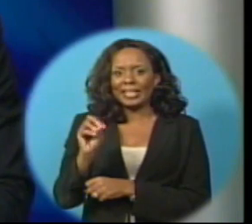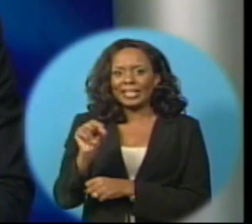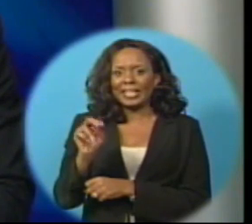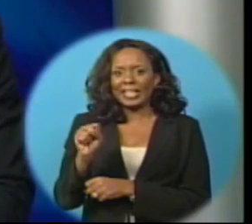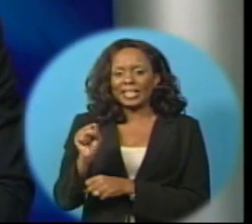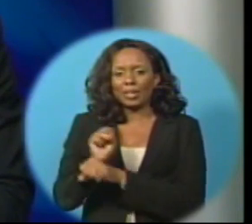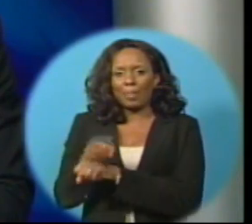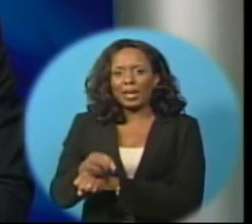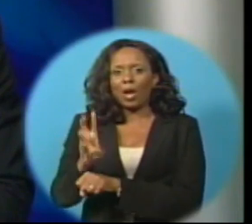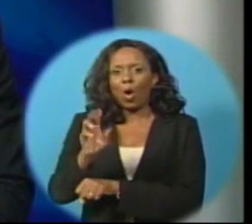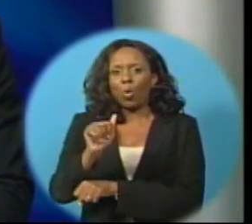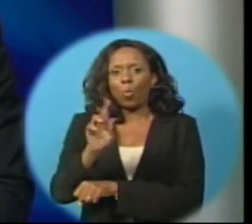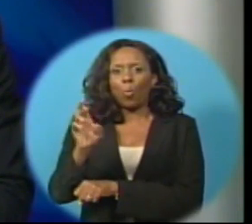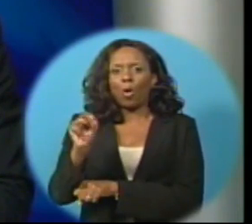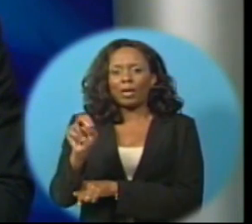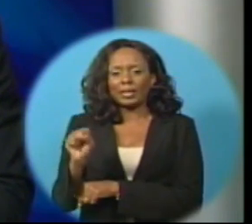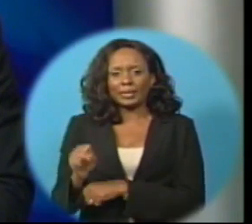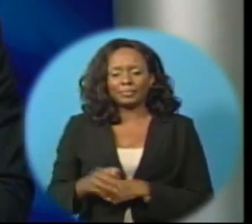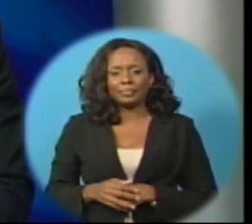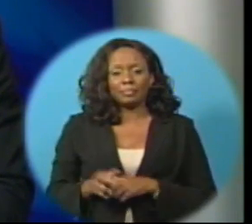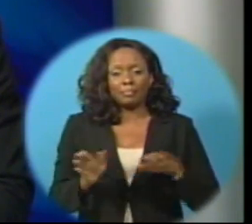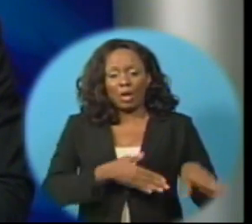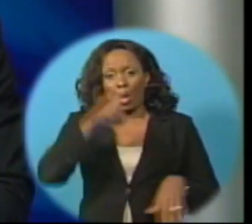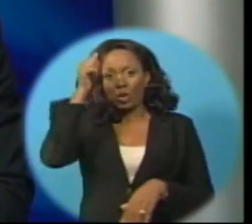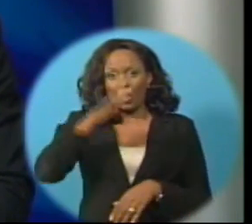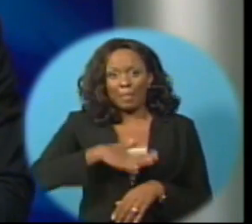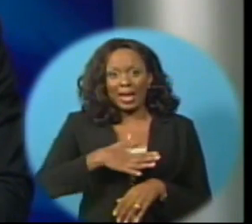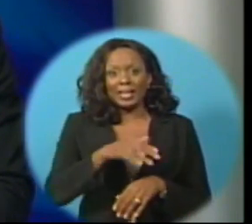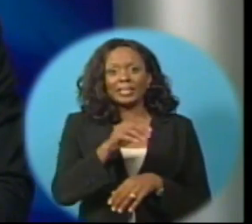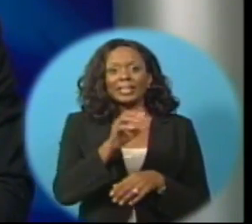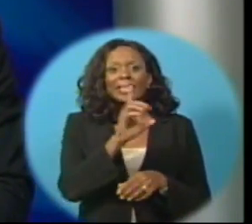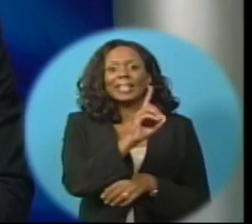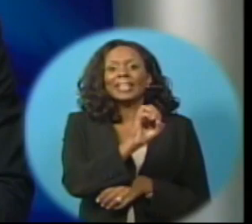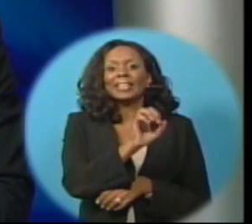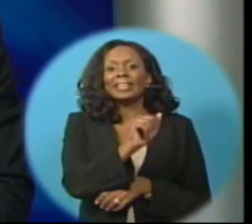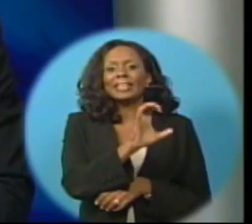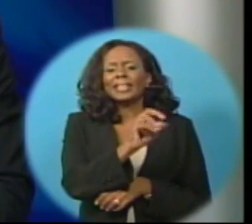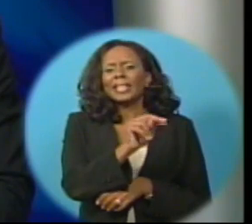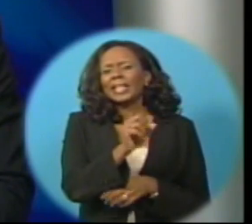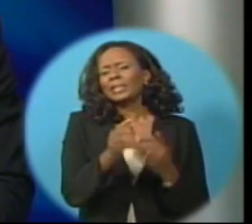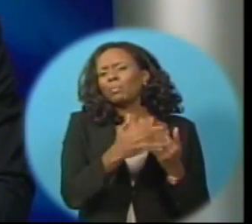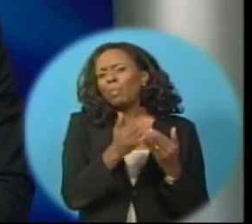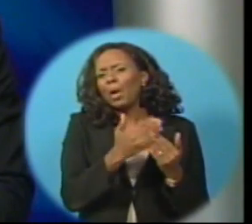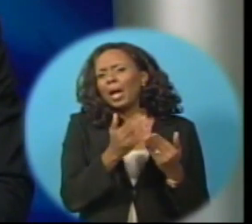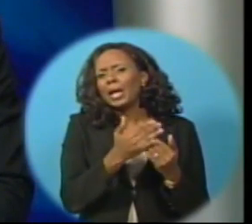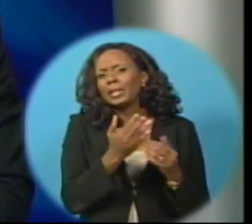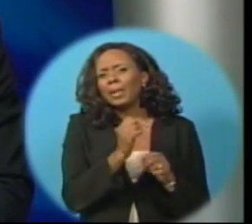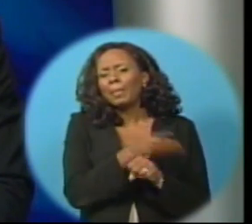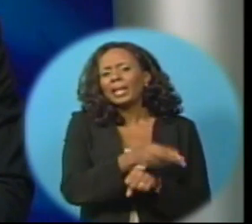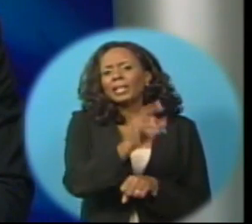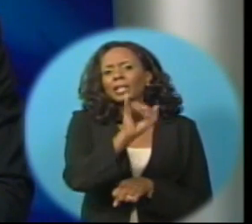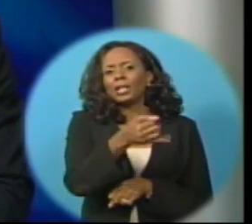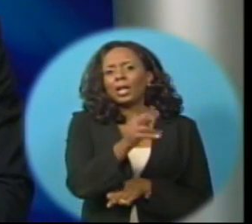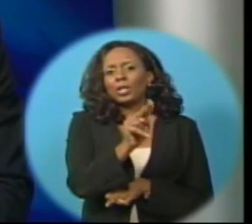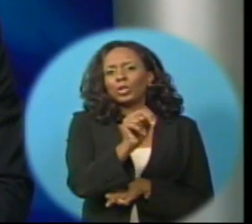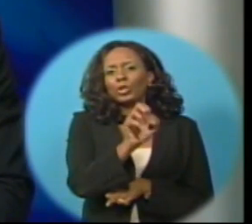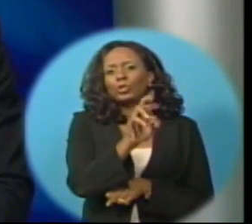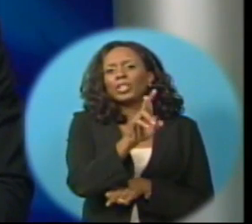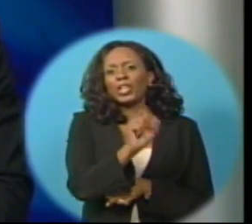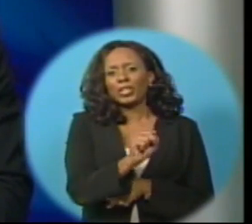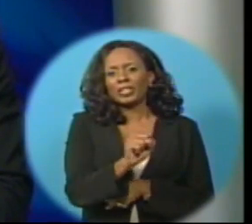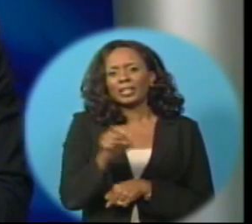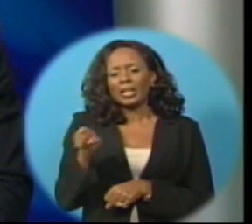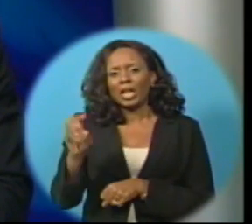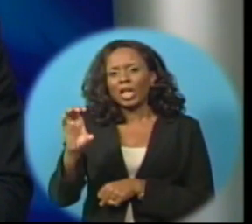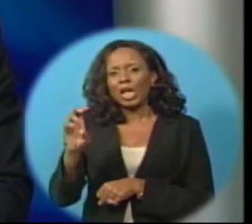Warrens. Then in the men, champs Sandy Crest Medical Center Deacons had it easy against Juniors, while top seeds Chargers also had a